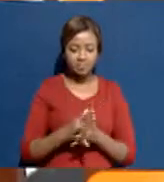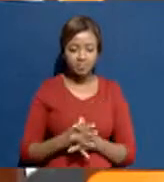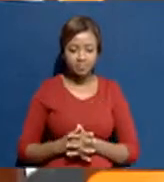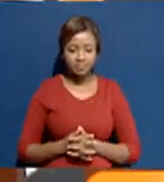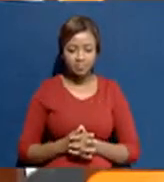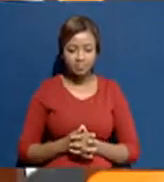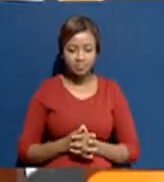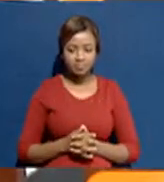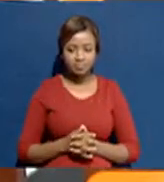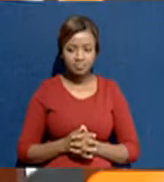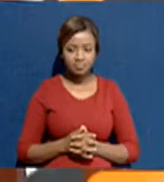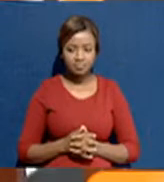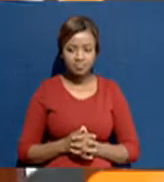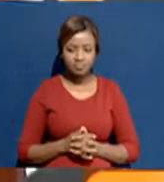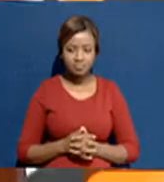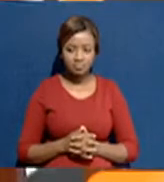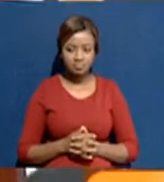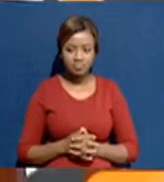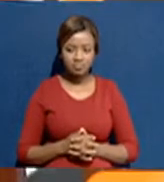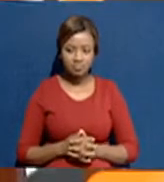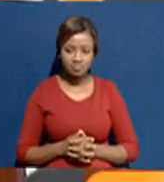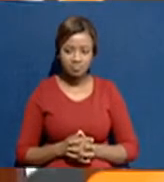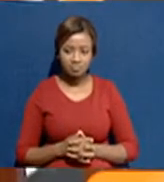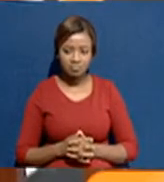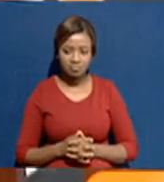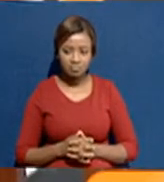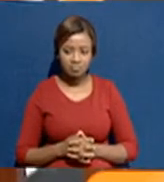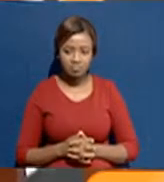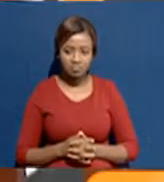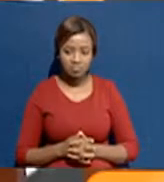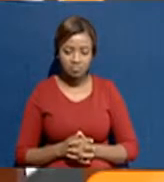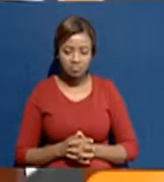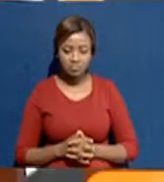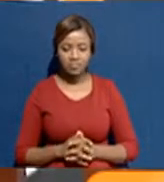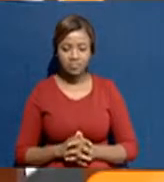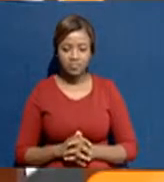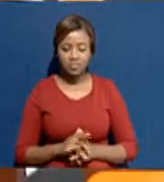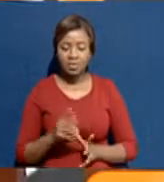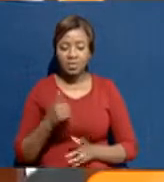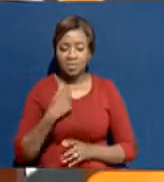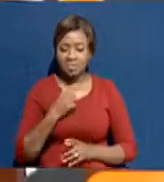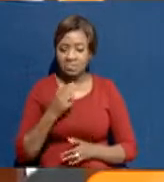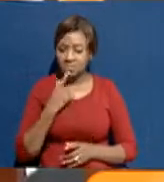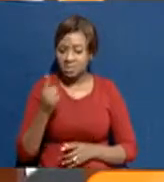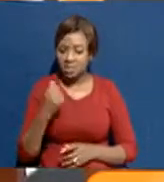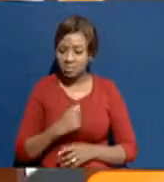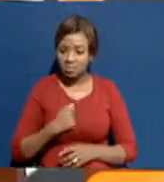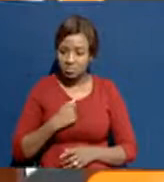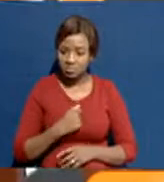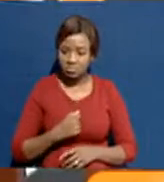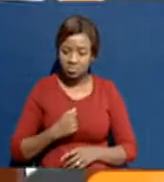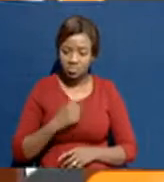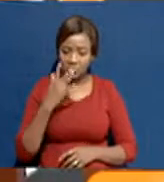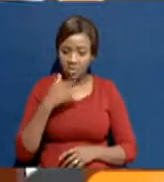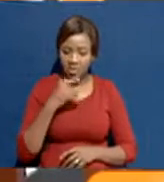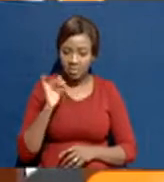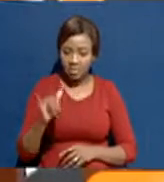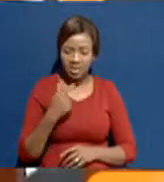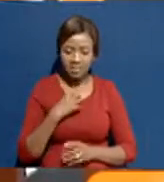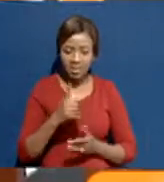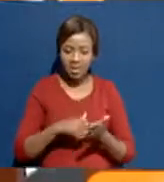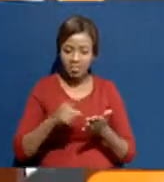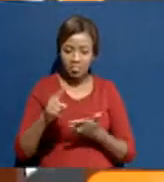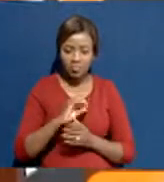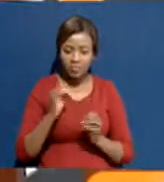I apologized to him, told him I didn't approve of it, but please accept my apology. And he